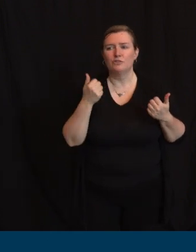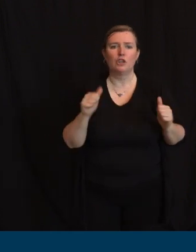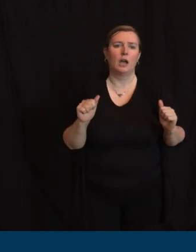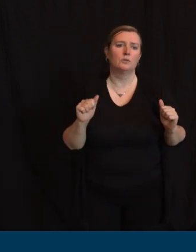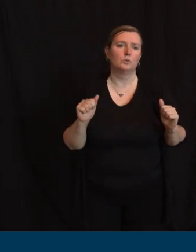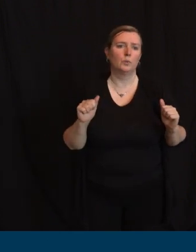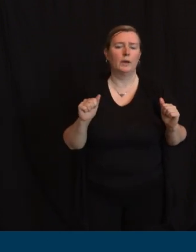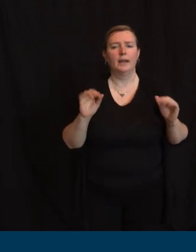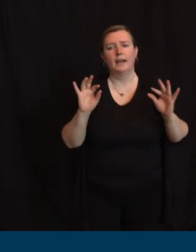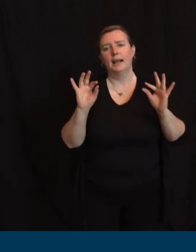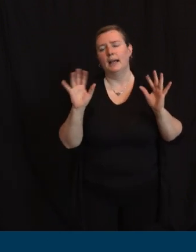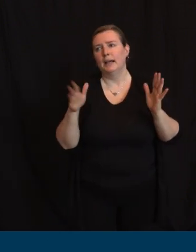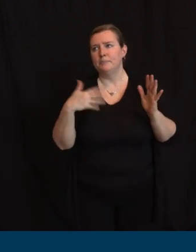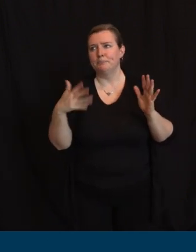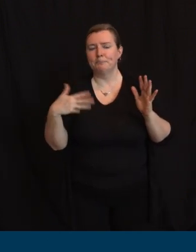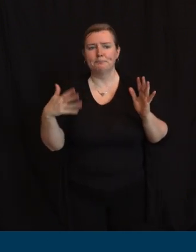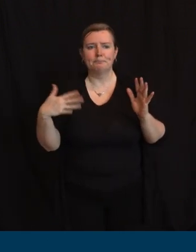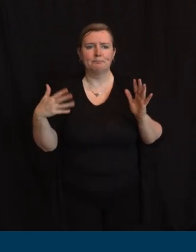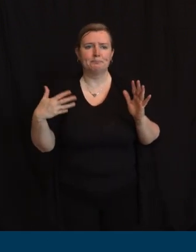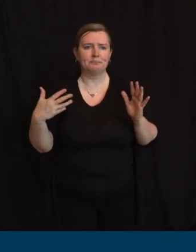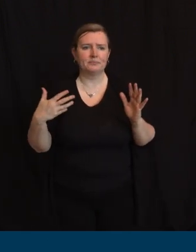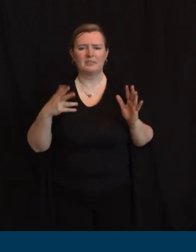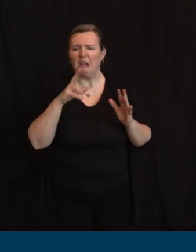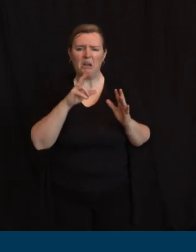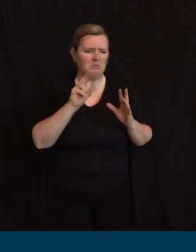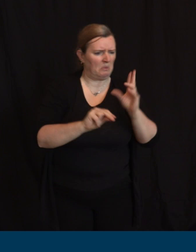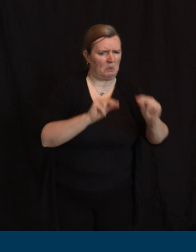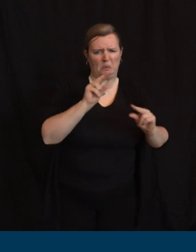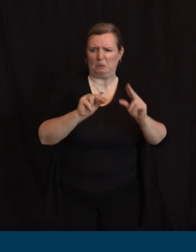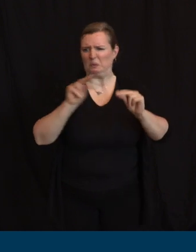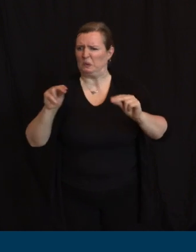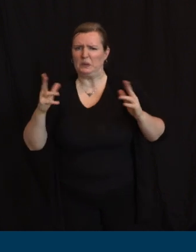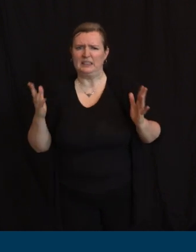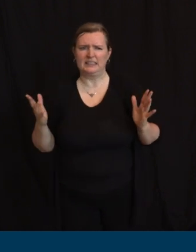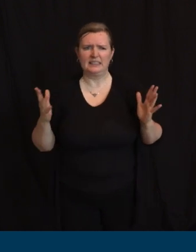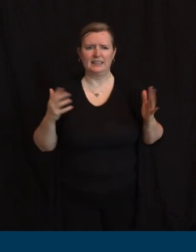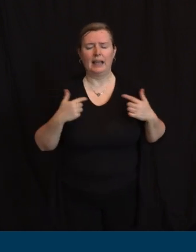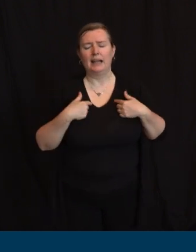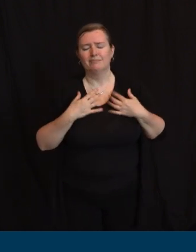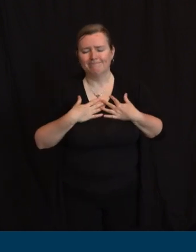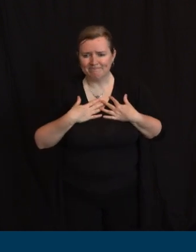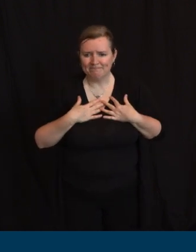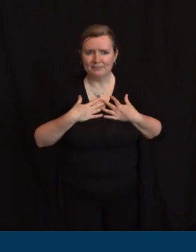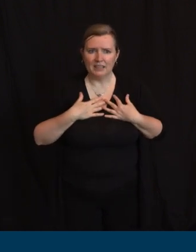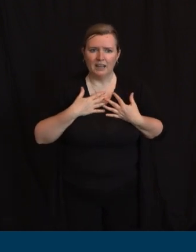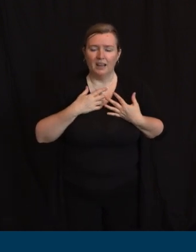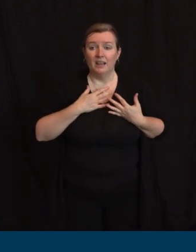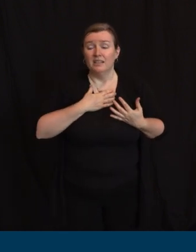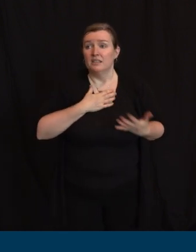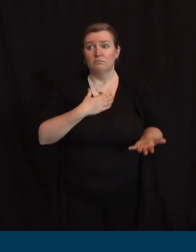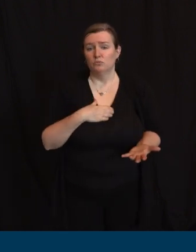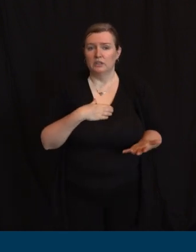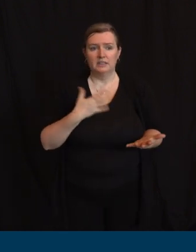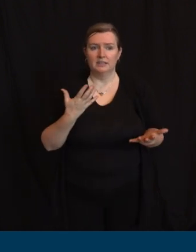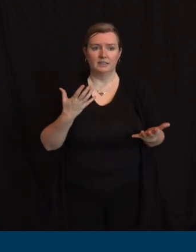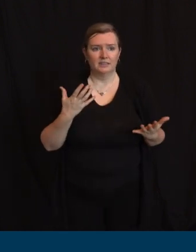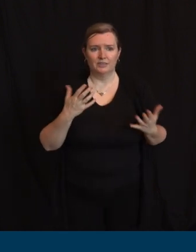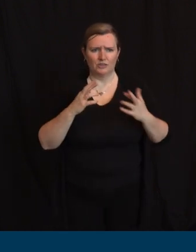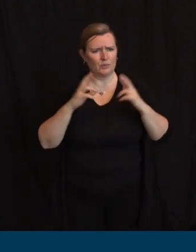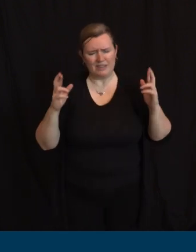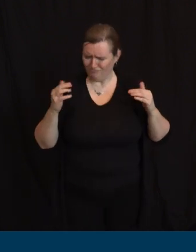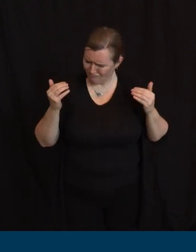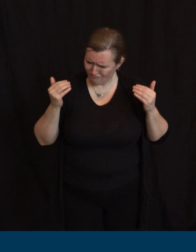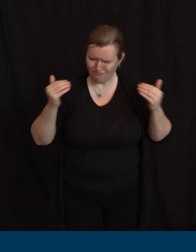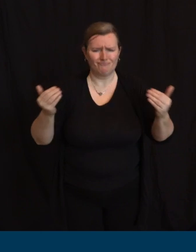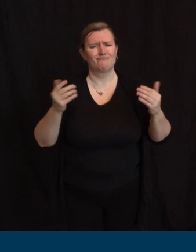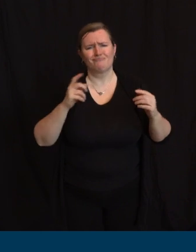here. Nothing would give me more joy than to be able to say we're ready to go, but we're just not there. If we